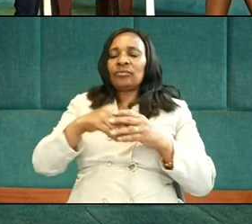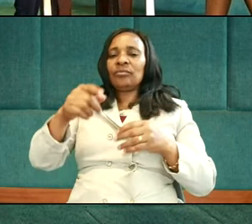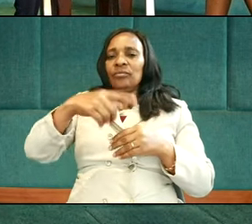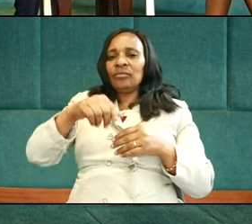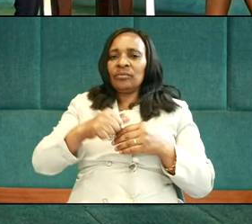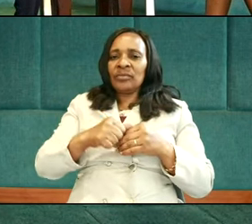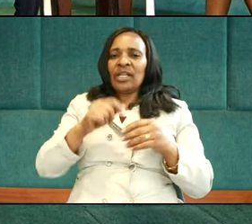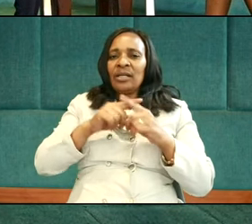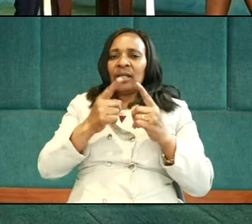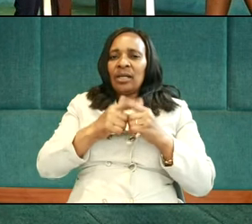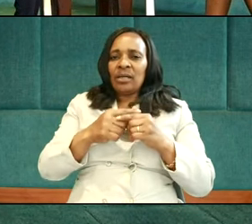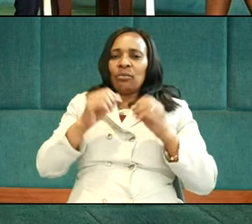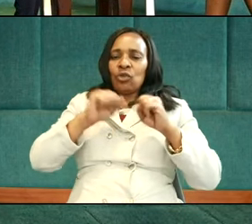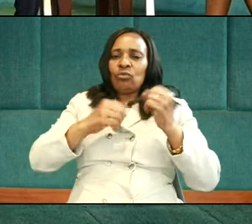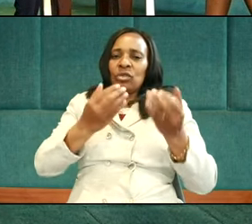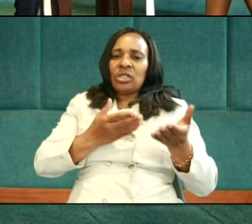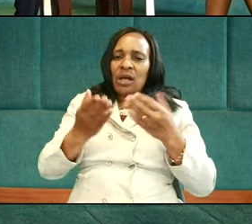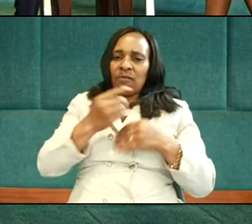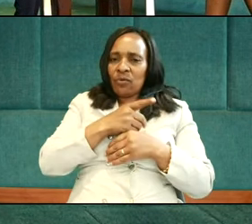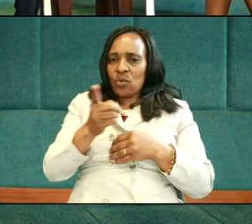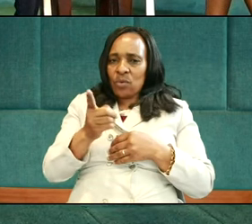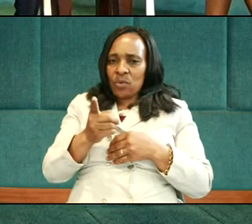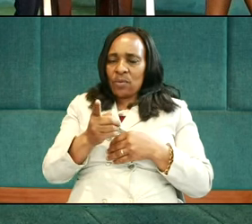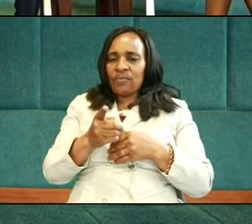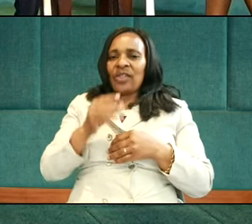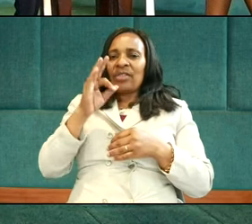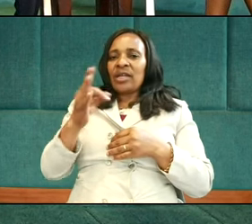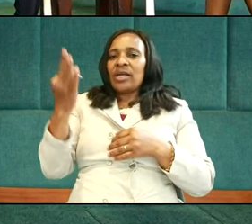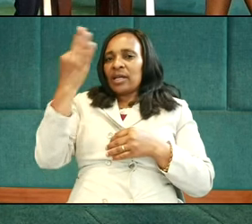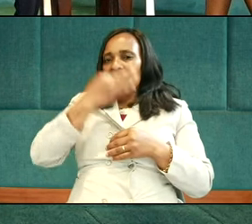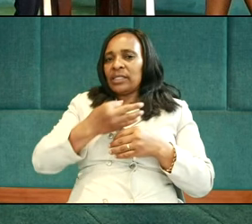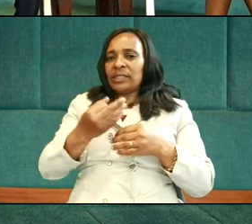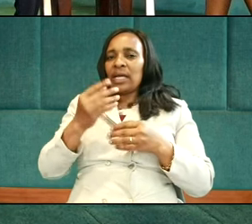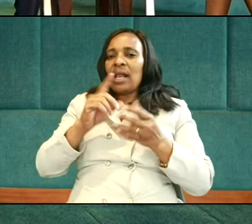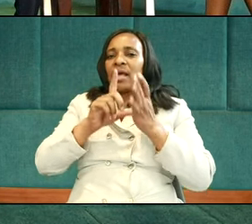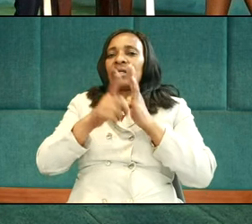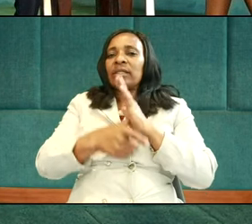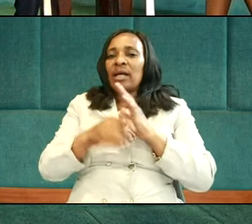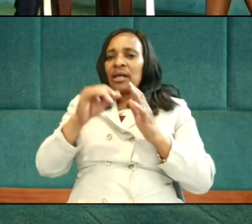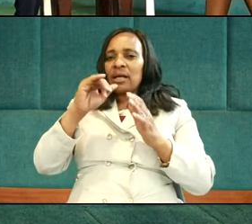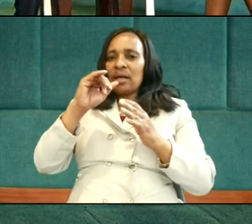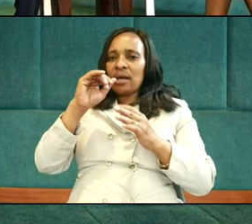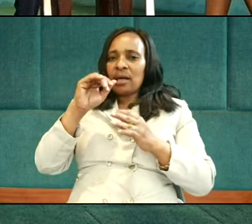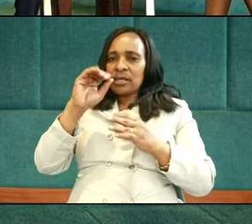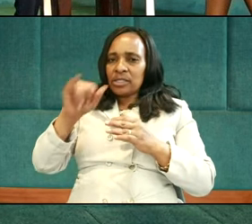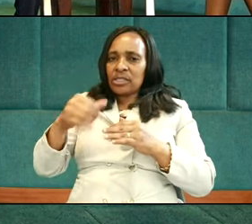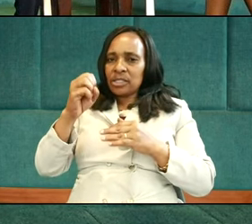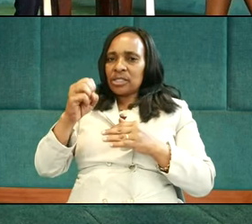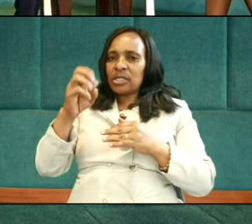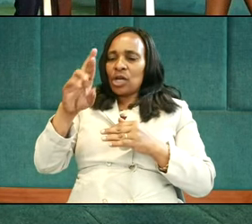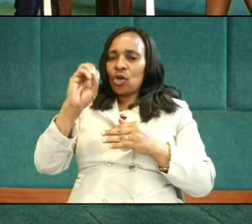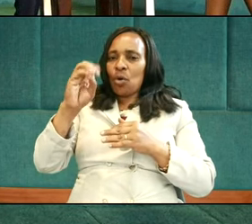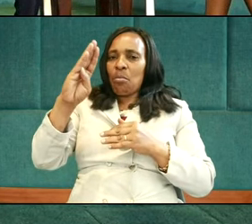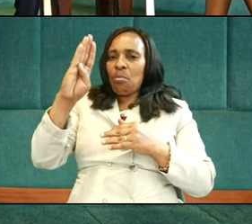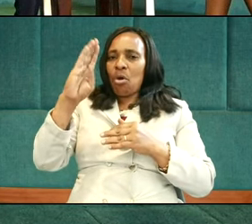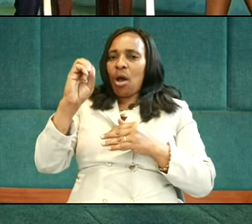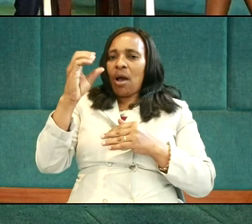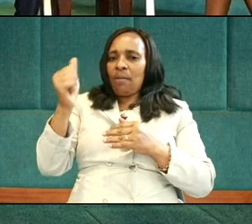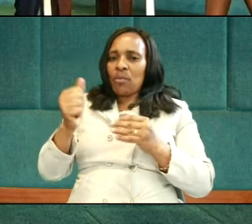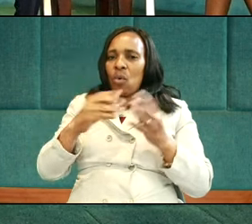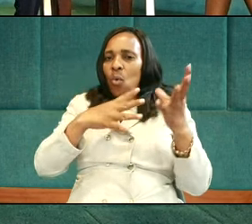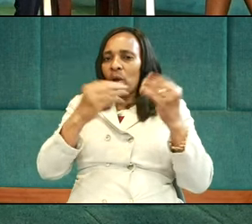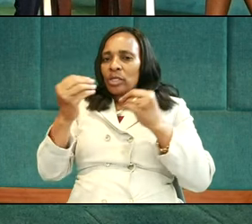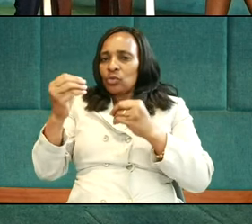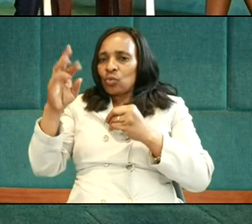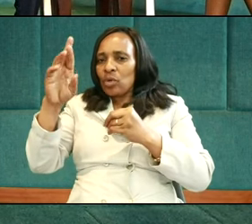and we will serve you." 3 days later, Jeroboam and all the people returned to Rehoboam, and as the king